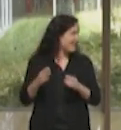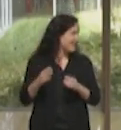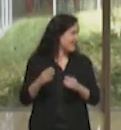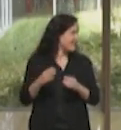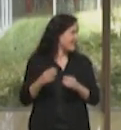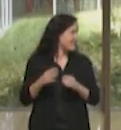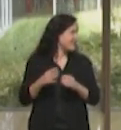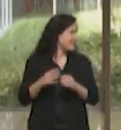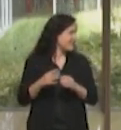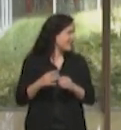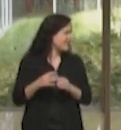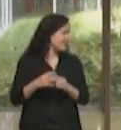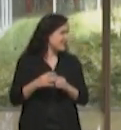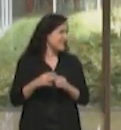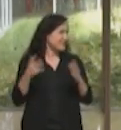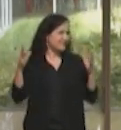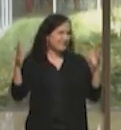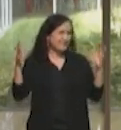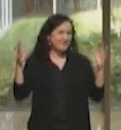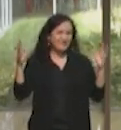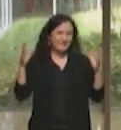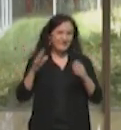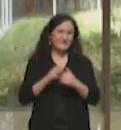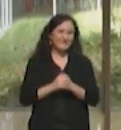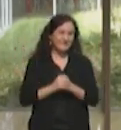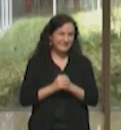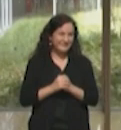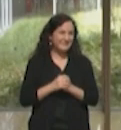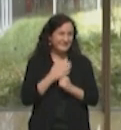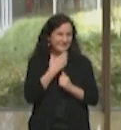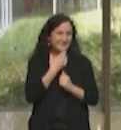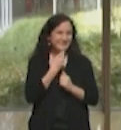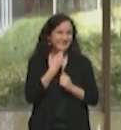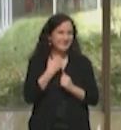there. There you go.